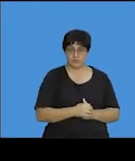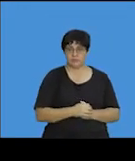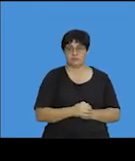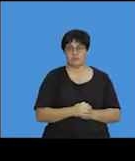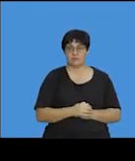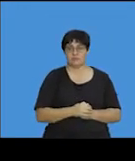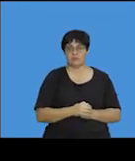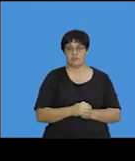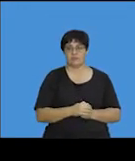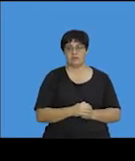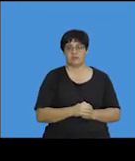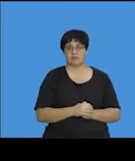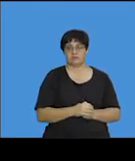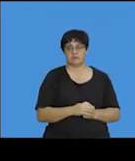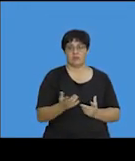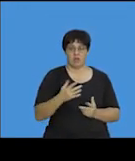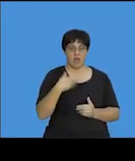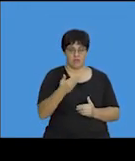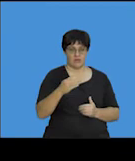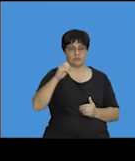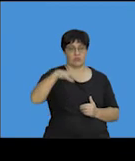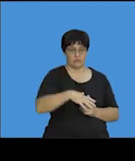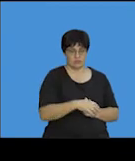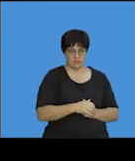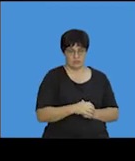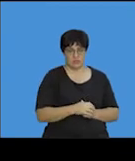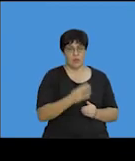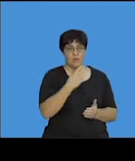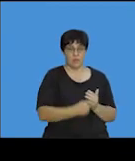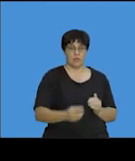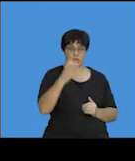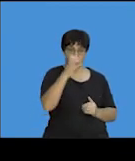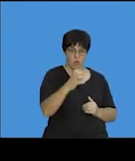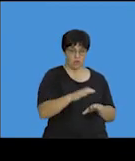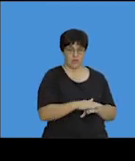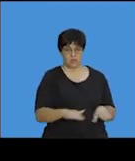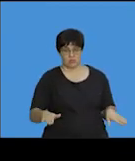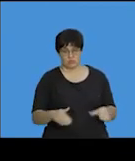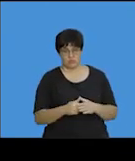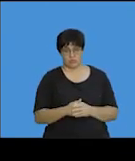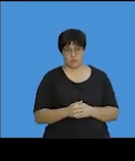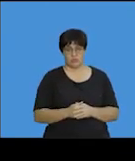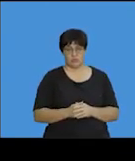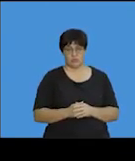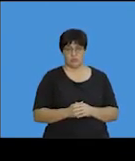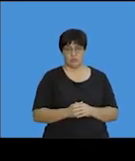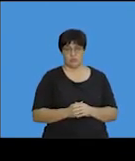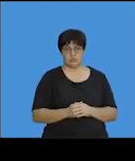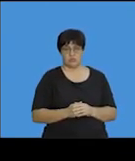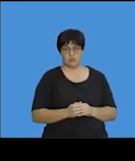this is a ball. After the object is dropped, both the ball and the ground